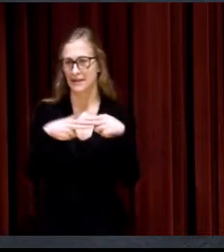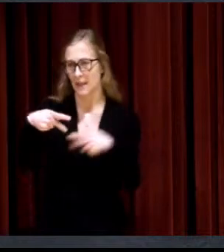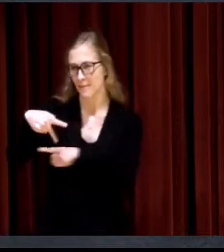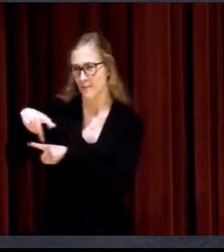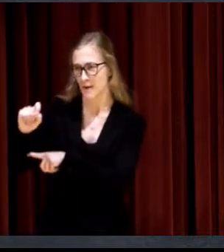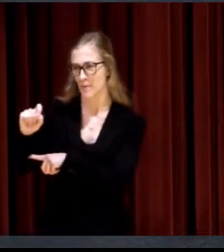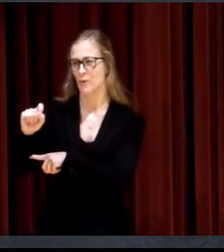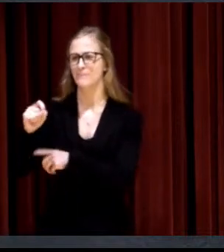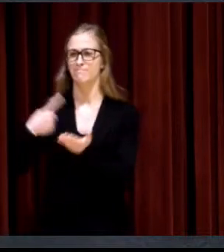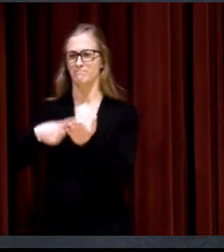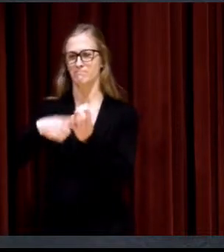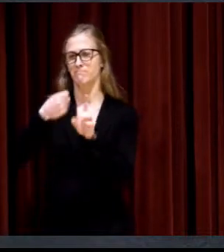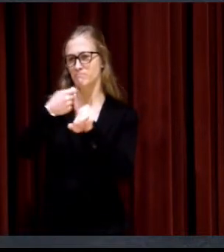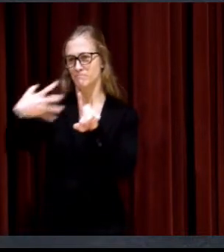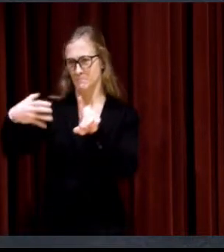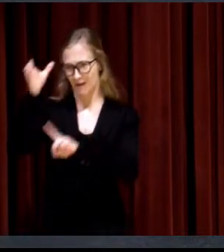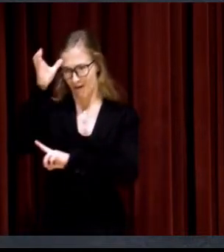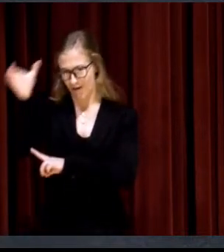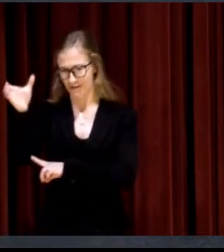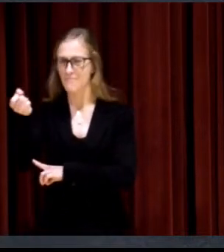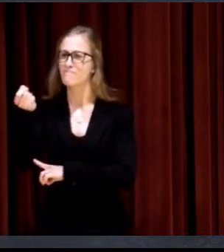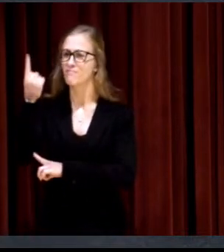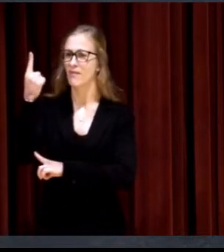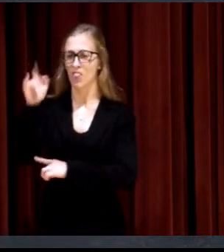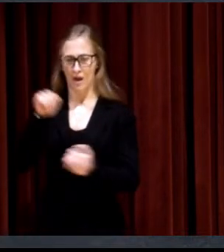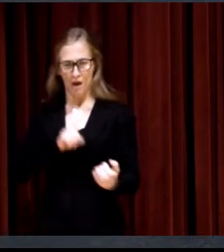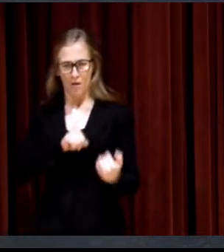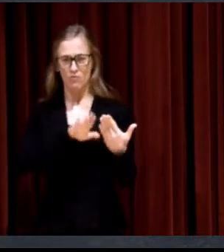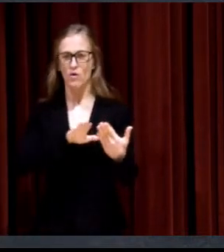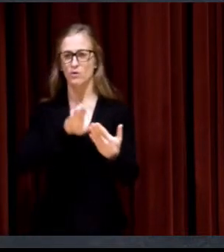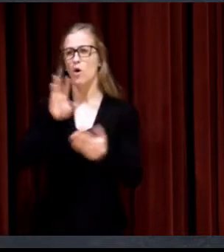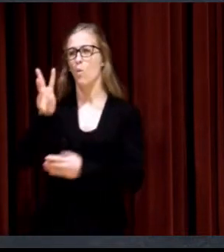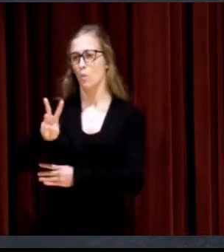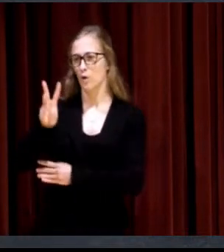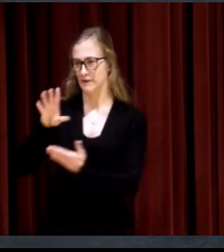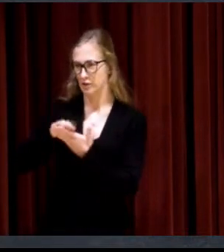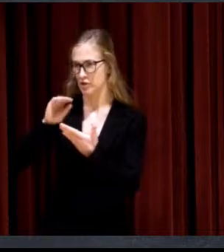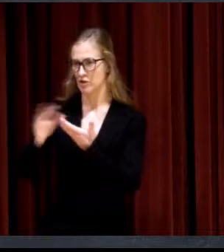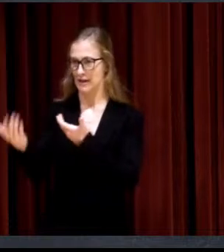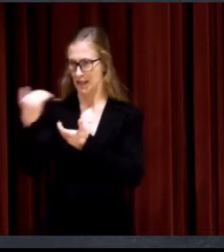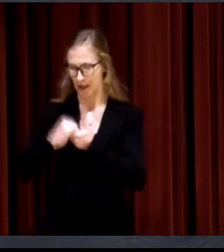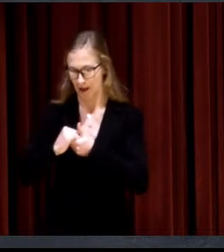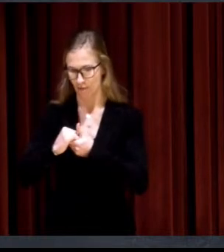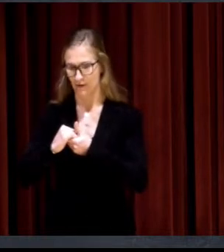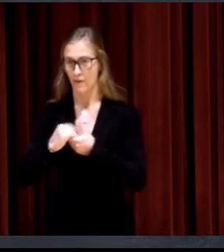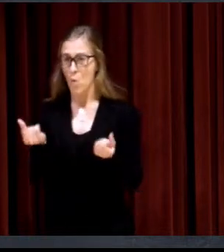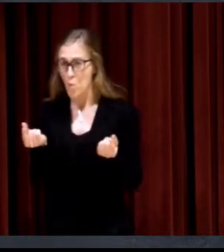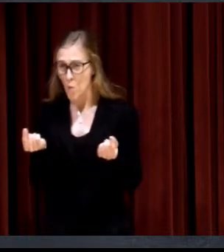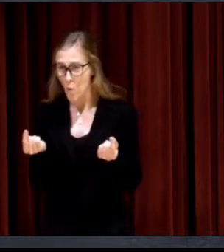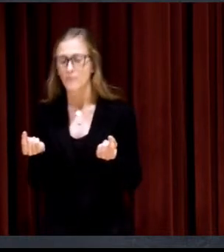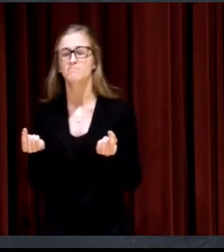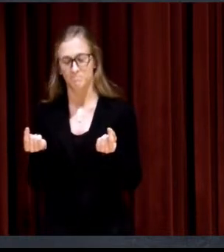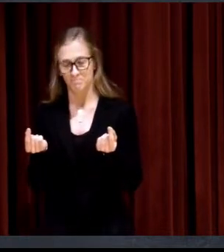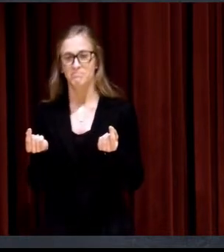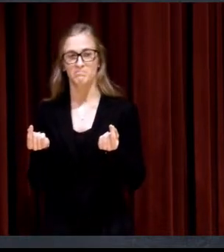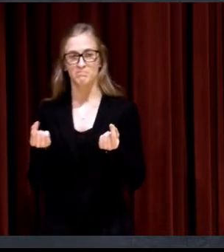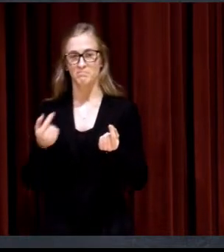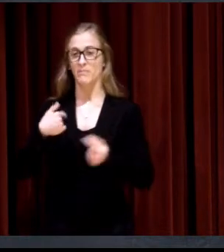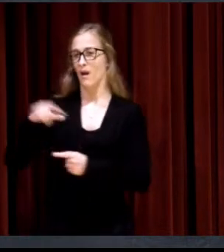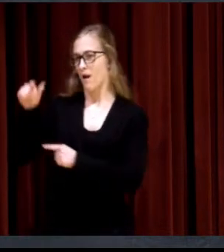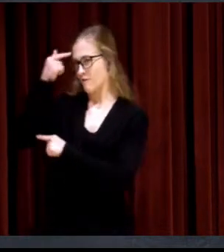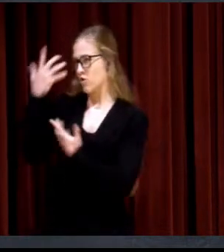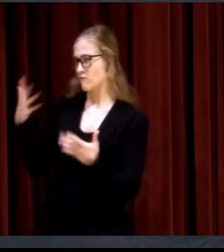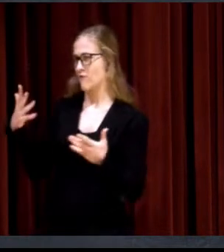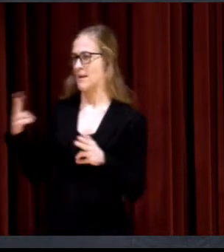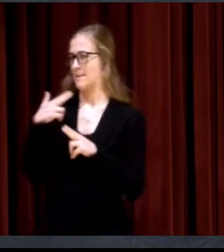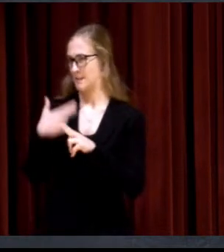this concept, it's a framework that we're calling the Wilmington Learning Collaborative. And what we've done is actually taken, as the Governor